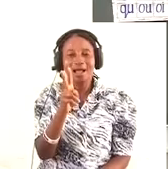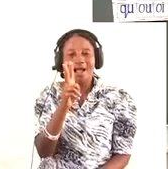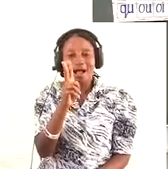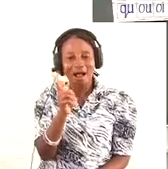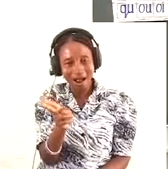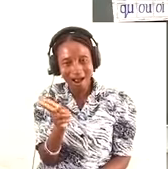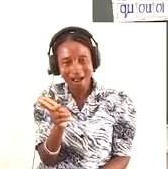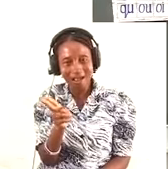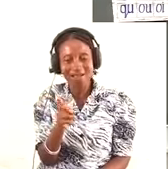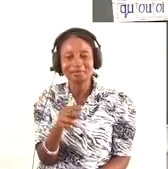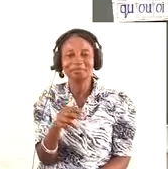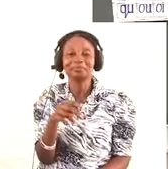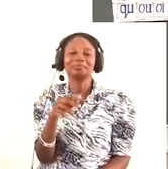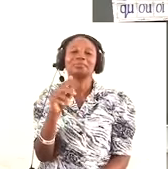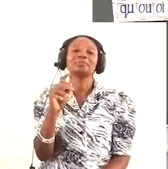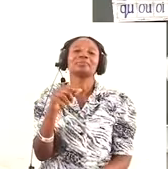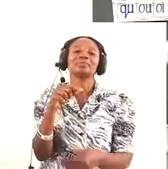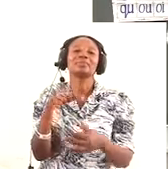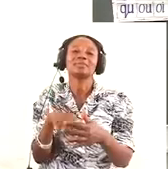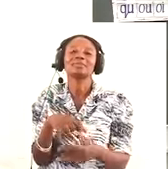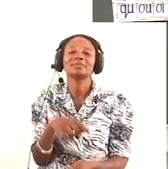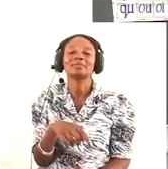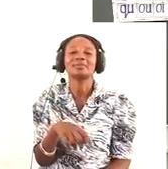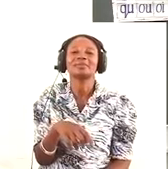sound? As in what?